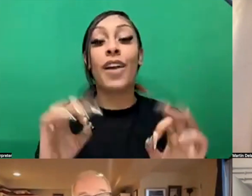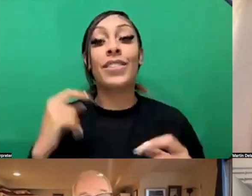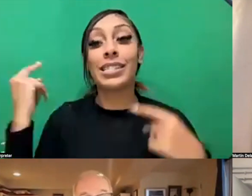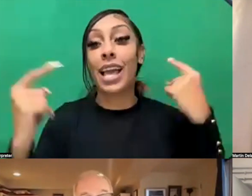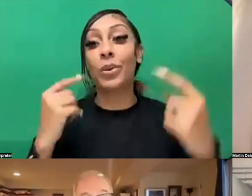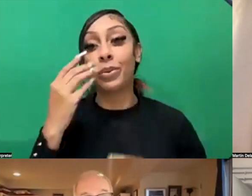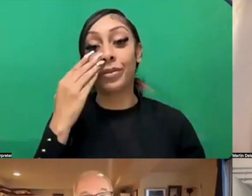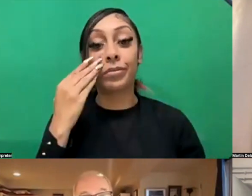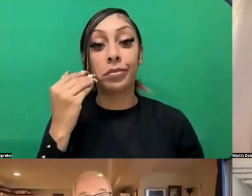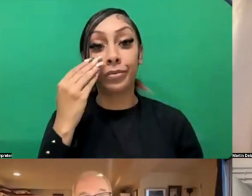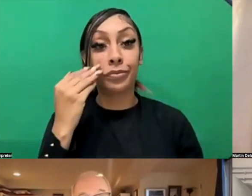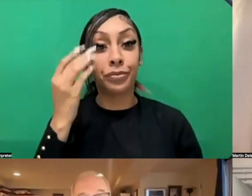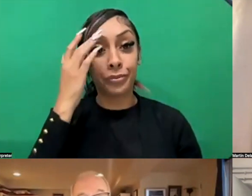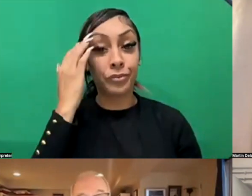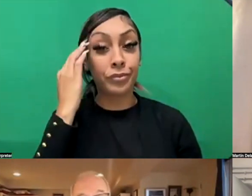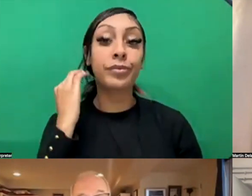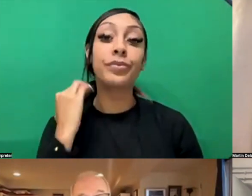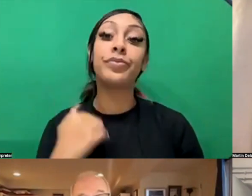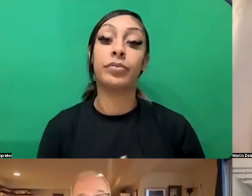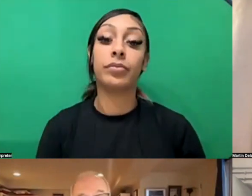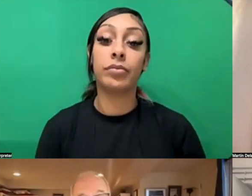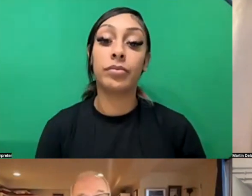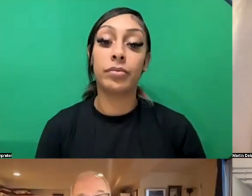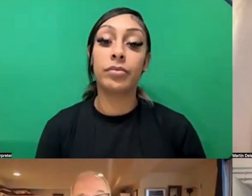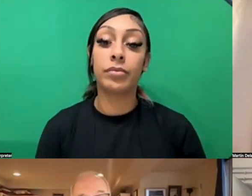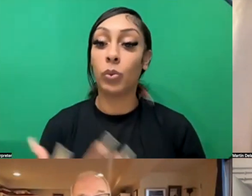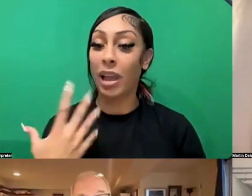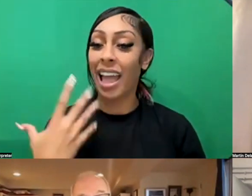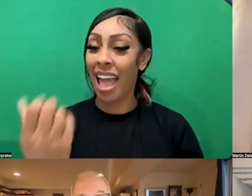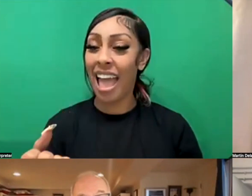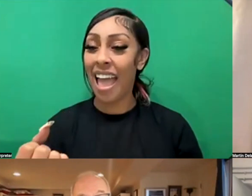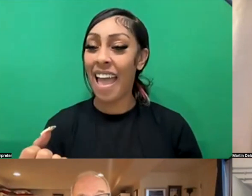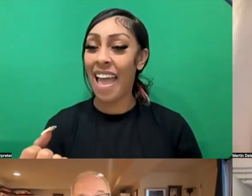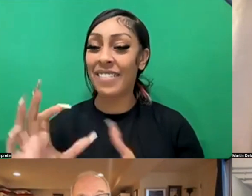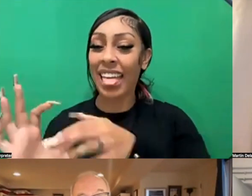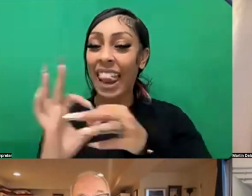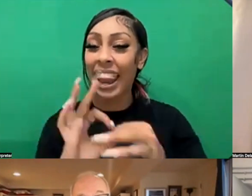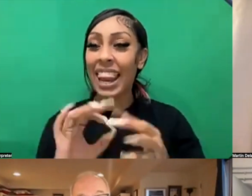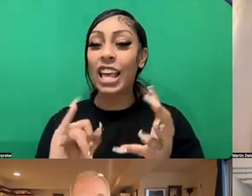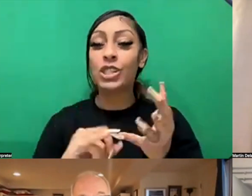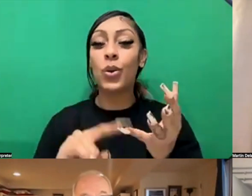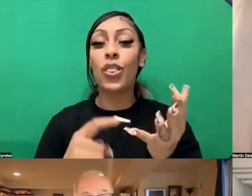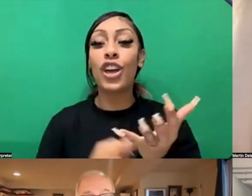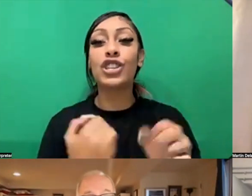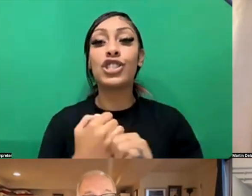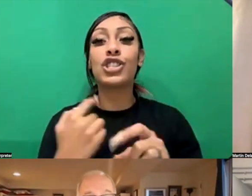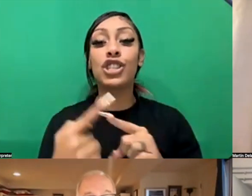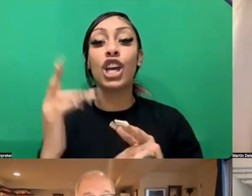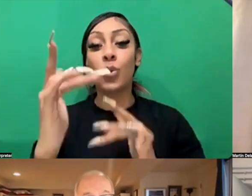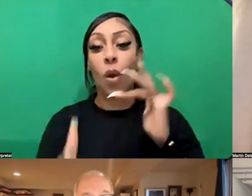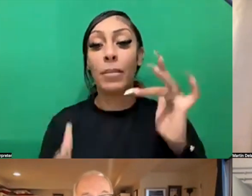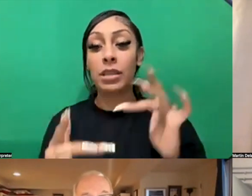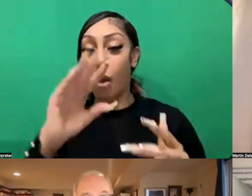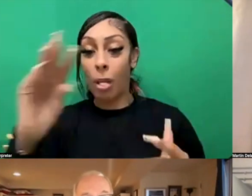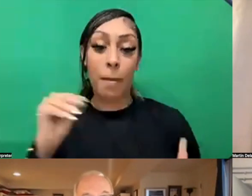link direct to the Surge website, haven't we, in our links that we're sharing as well. Yeah, that's good. Yeah, I can pop that